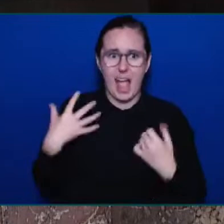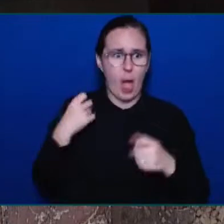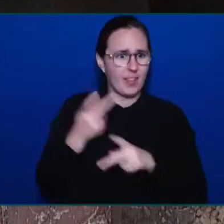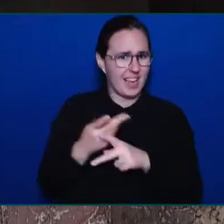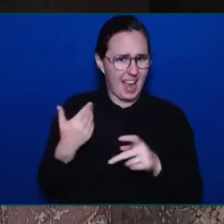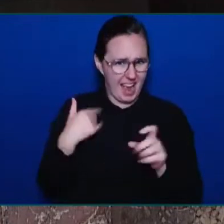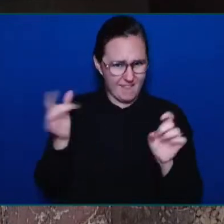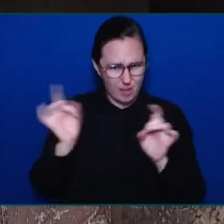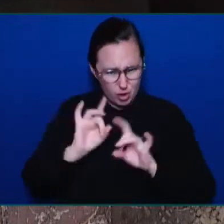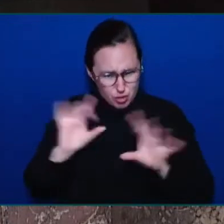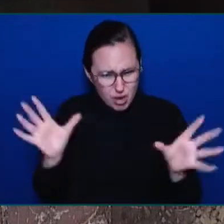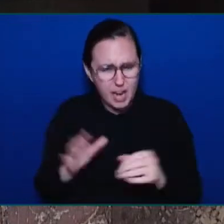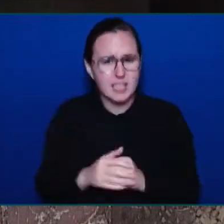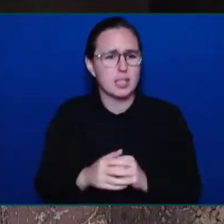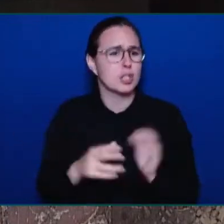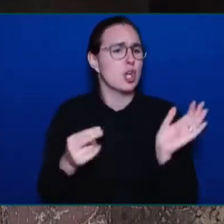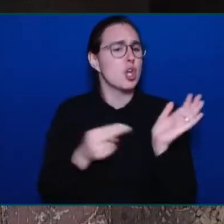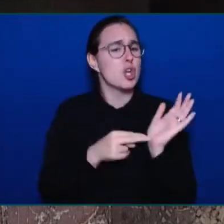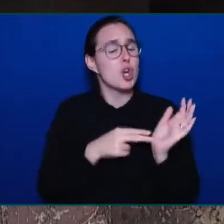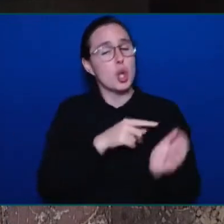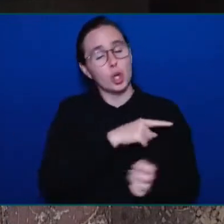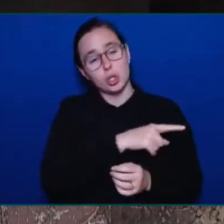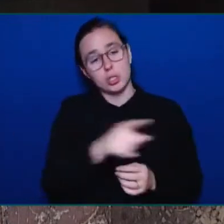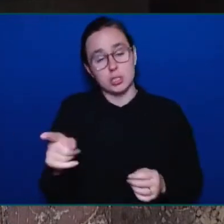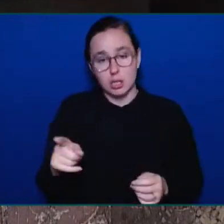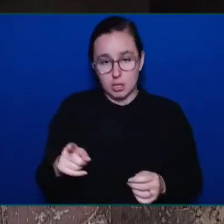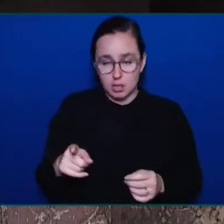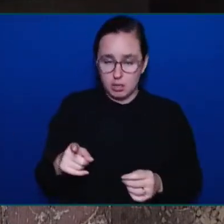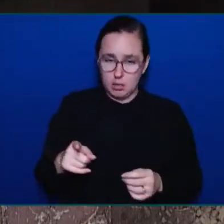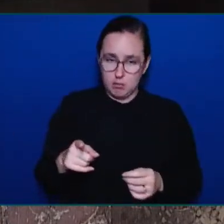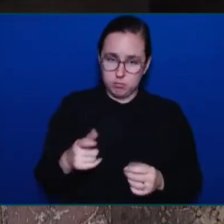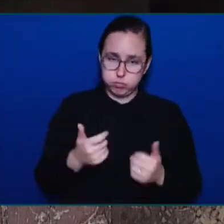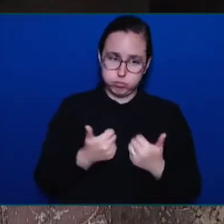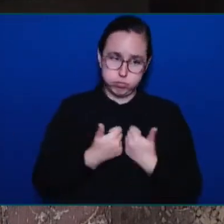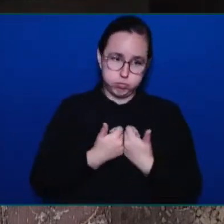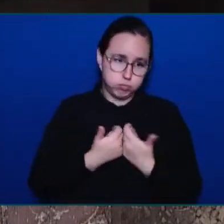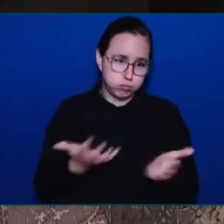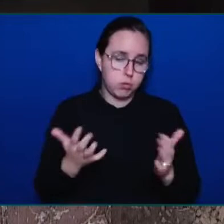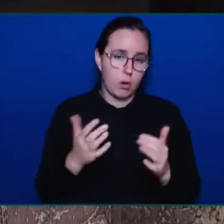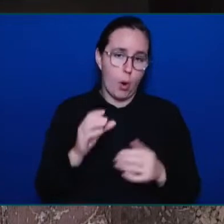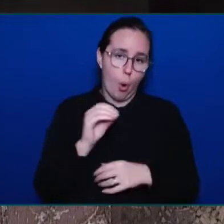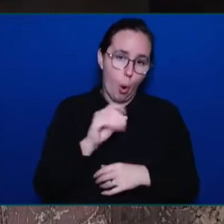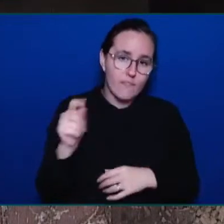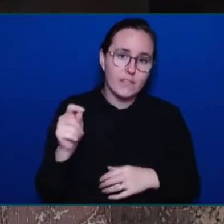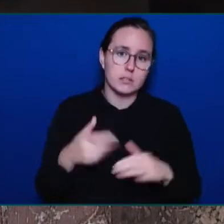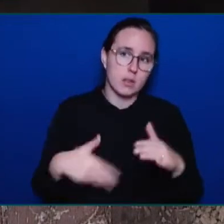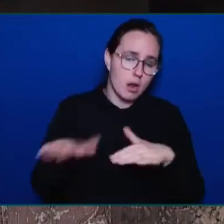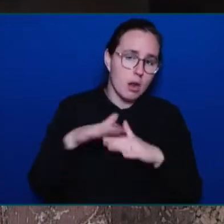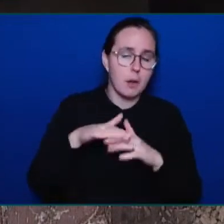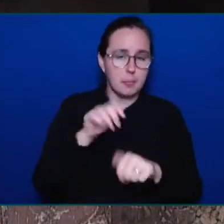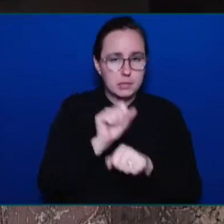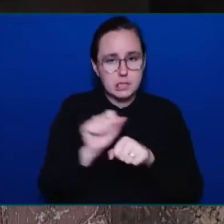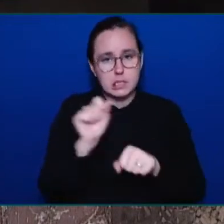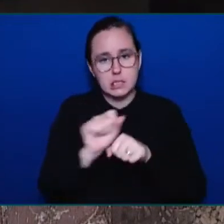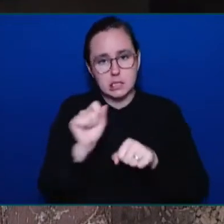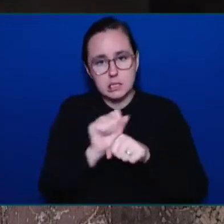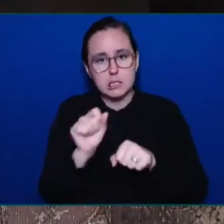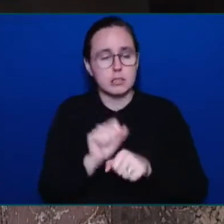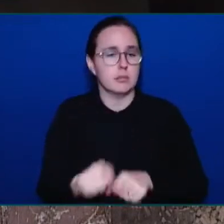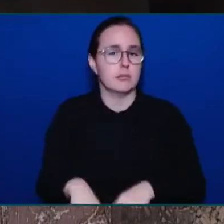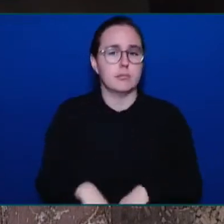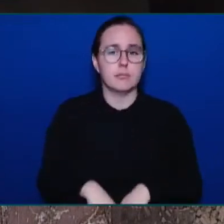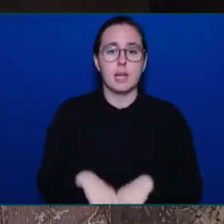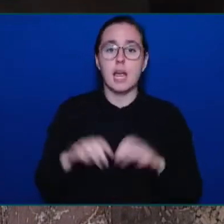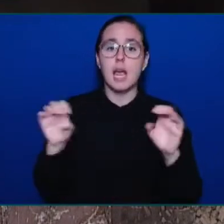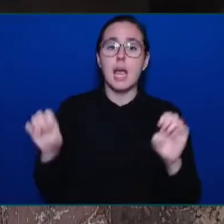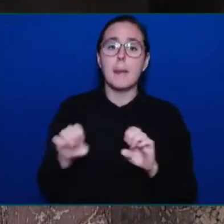Hospitals are providing minimal nursing coverage. Emergency rooms are continuously on diversion. Healthcare workers are